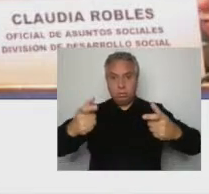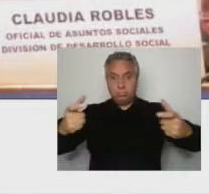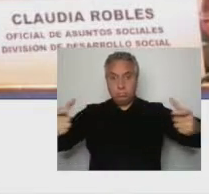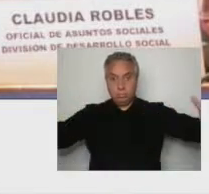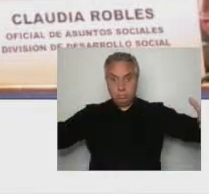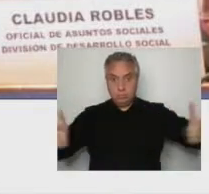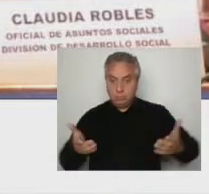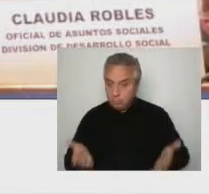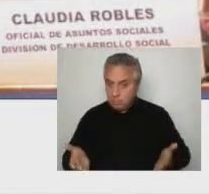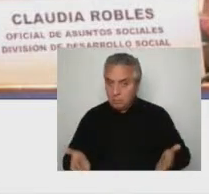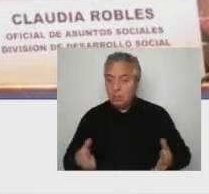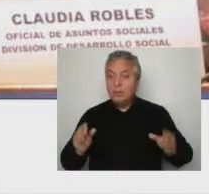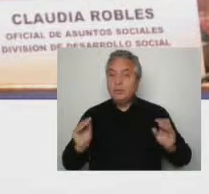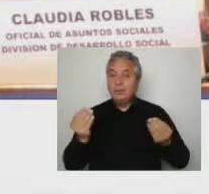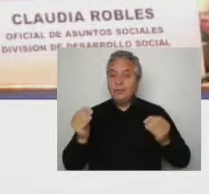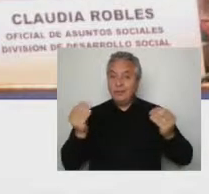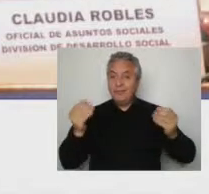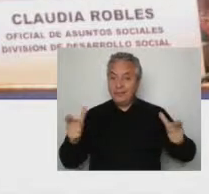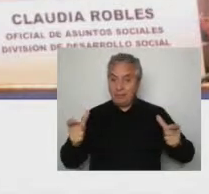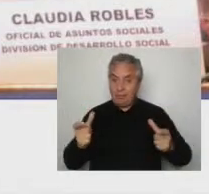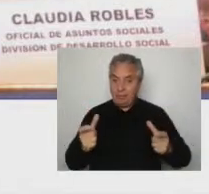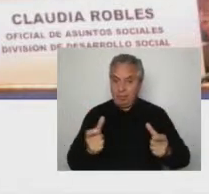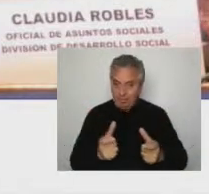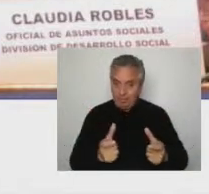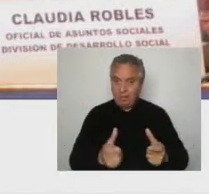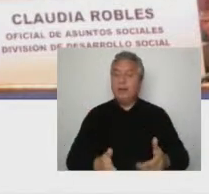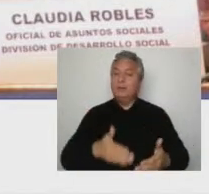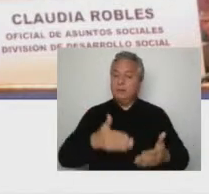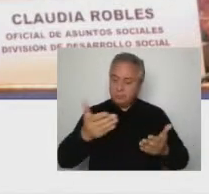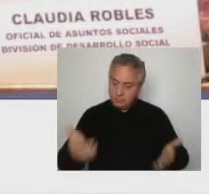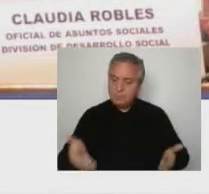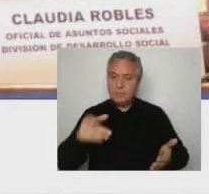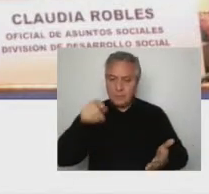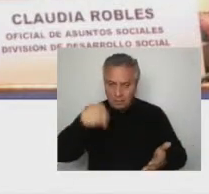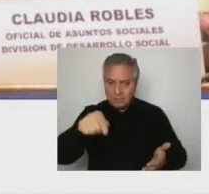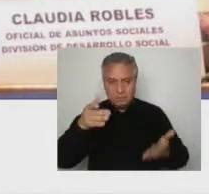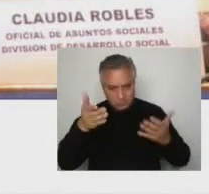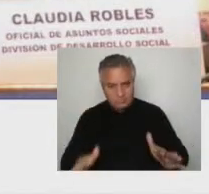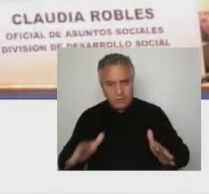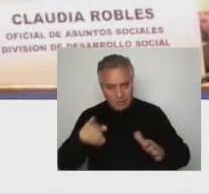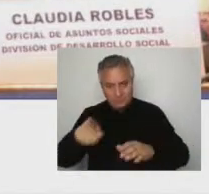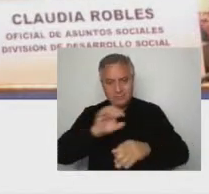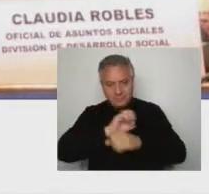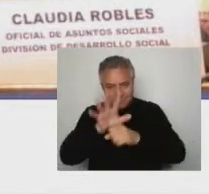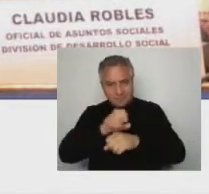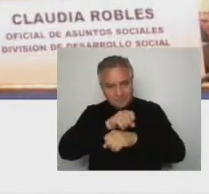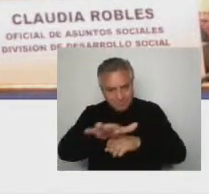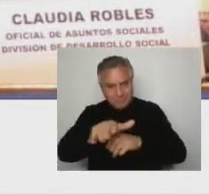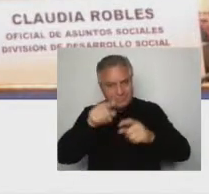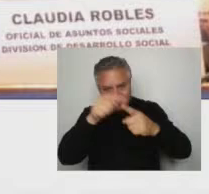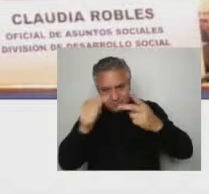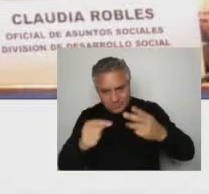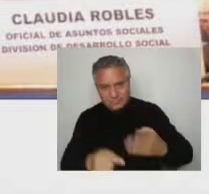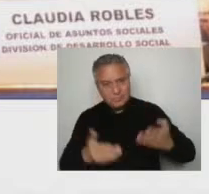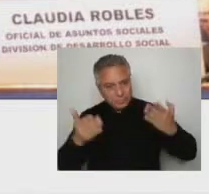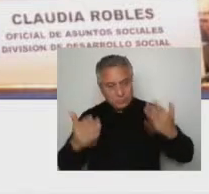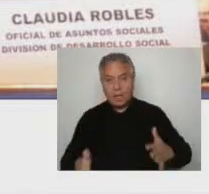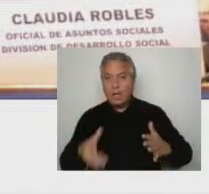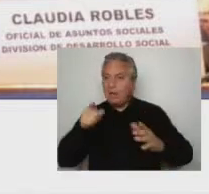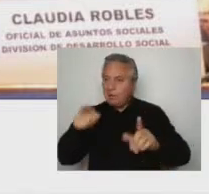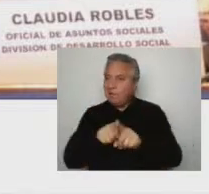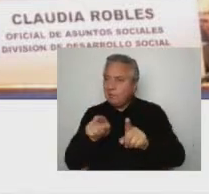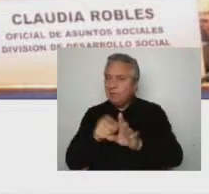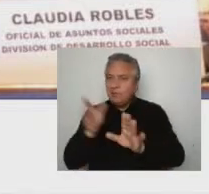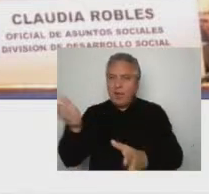and changes in the world of labor and technological, nutritional changes, and a whole series of expressions